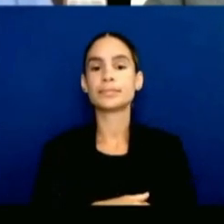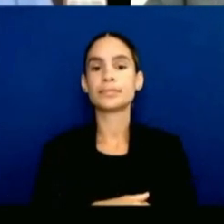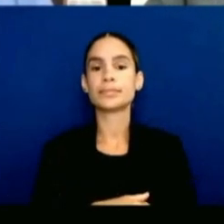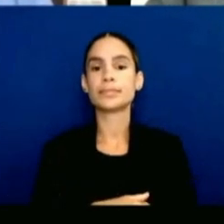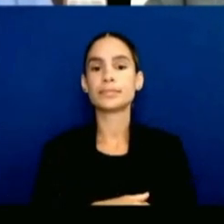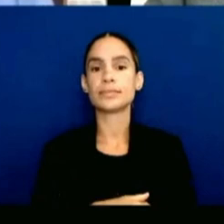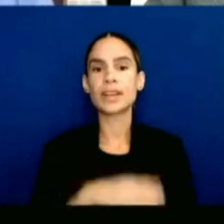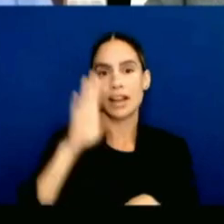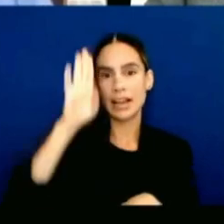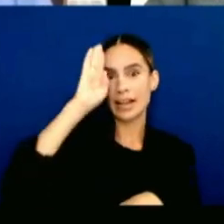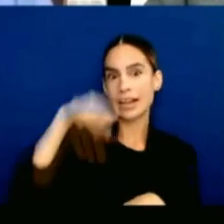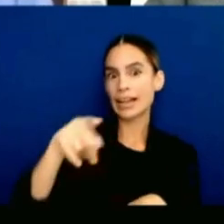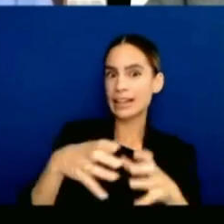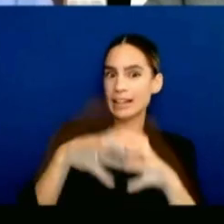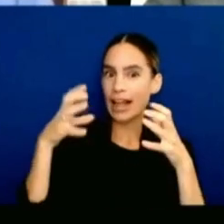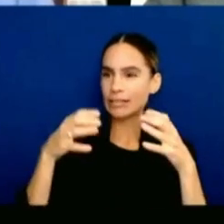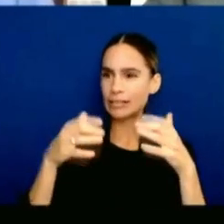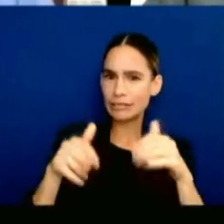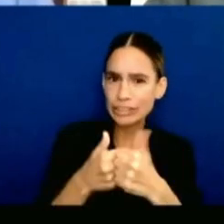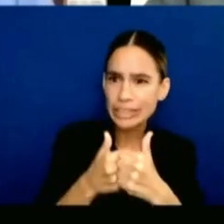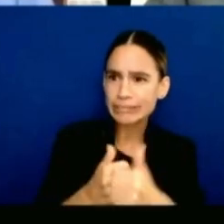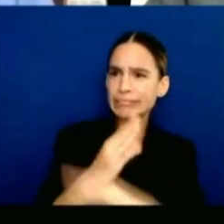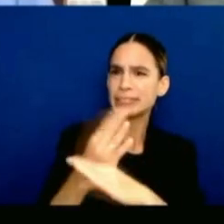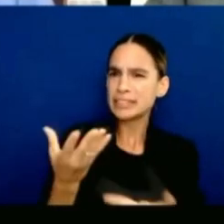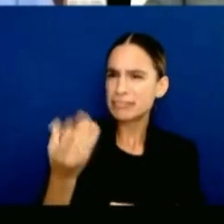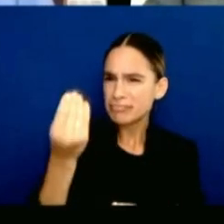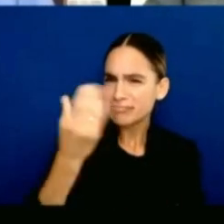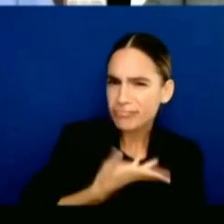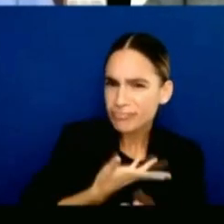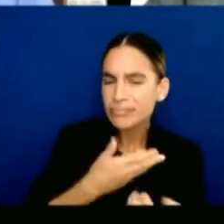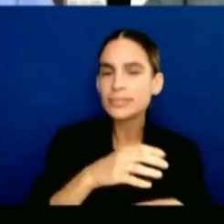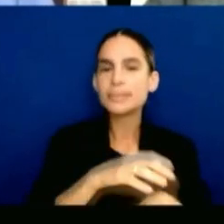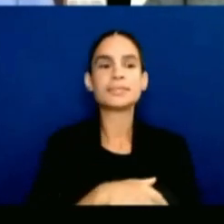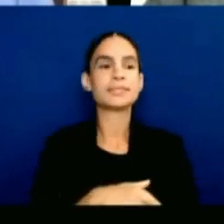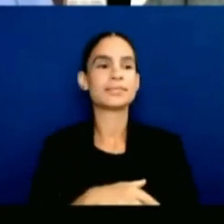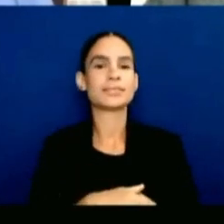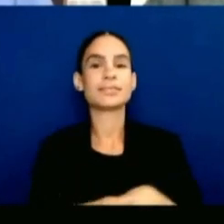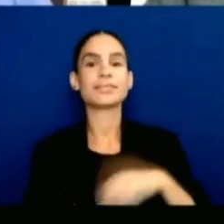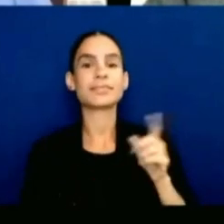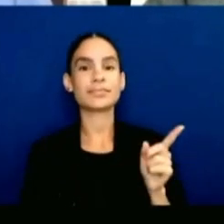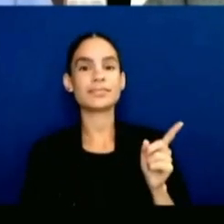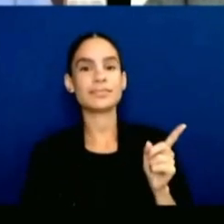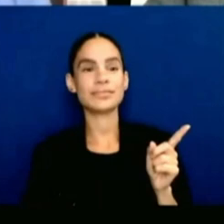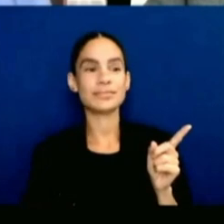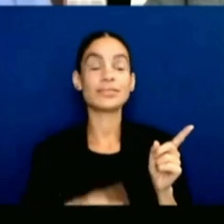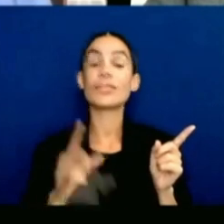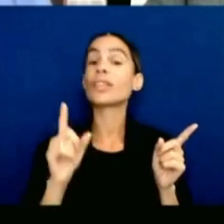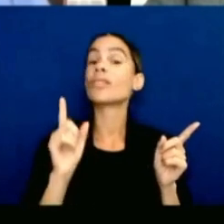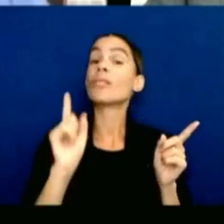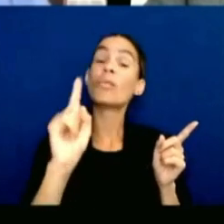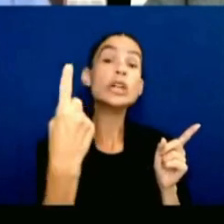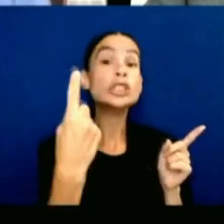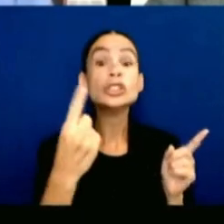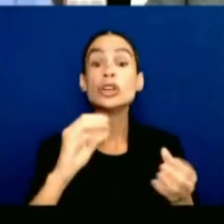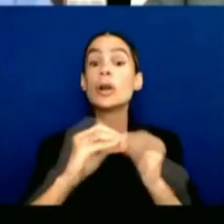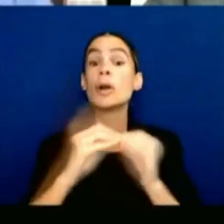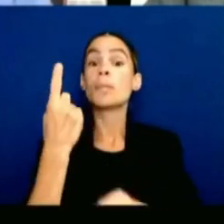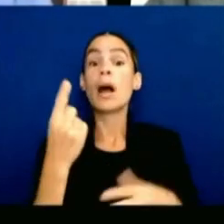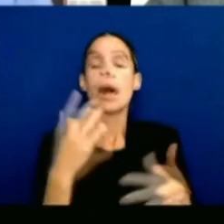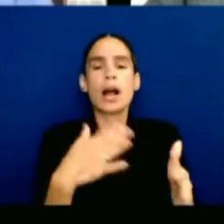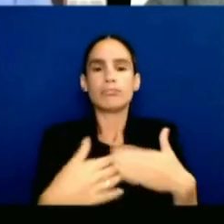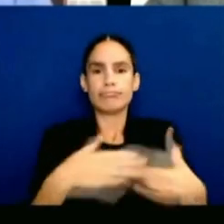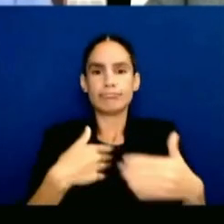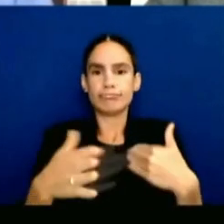I think the first thing people need to understand that although timetables are given, whenever you're dealing with a vaccine development,